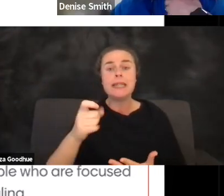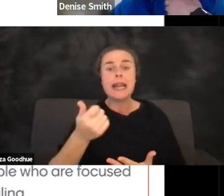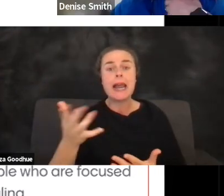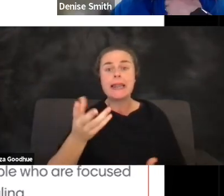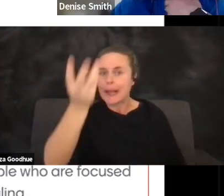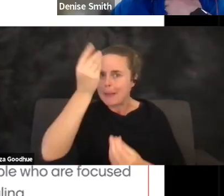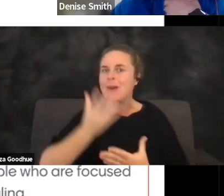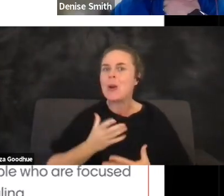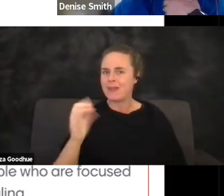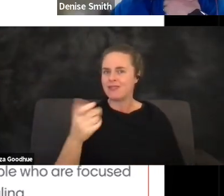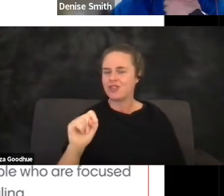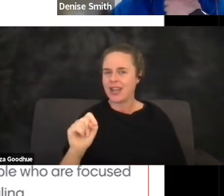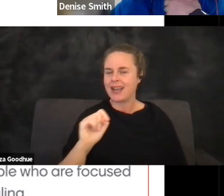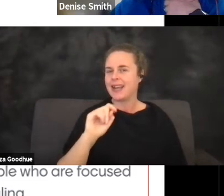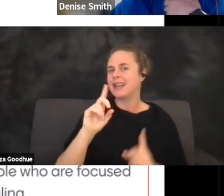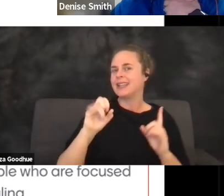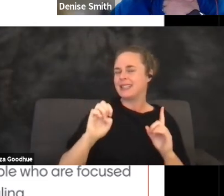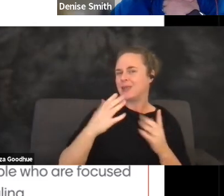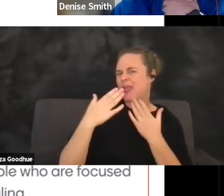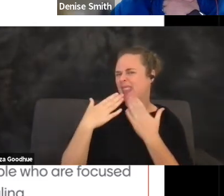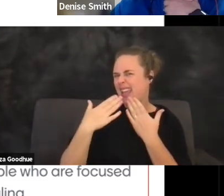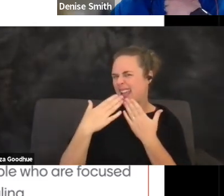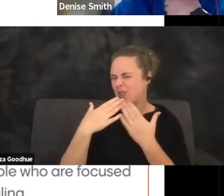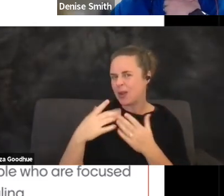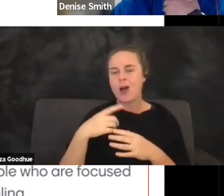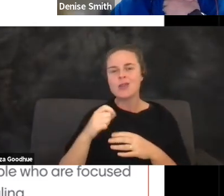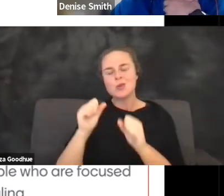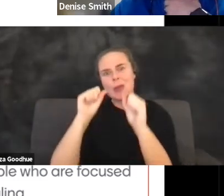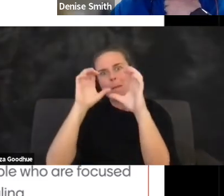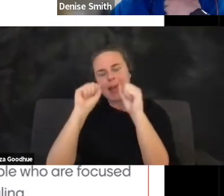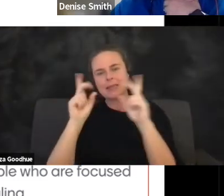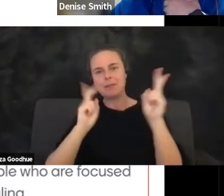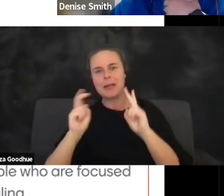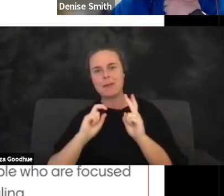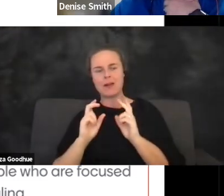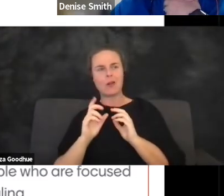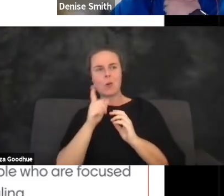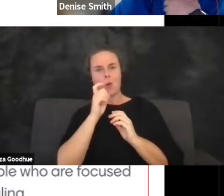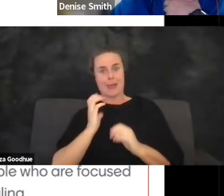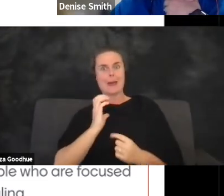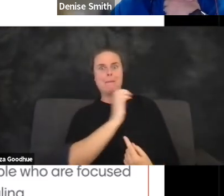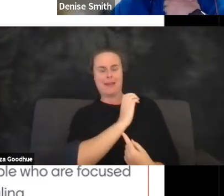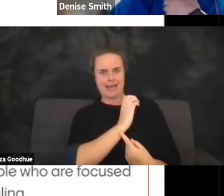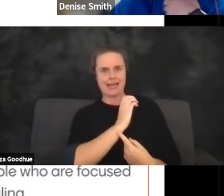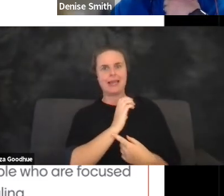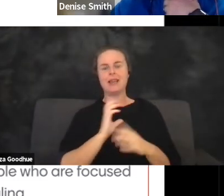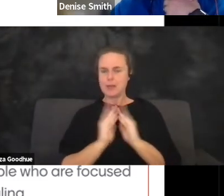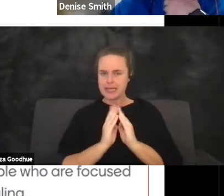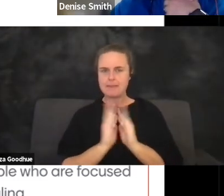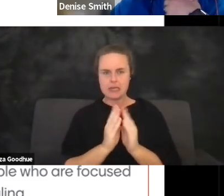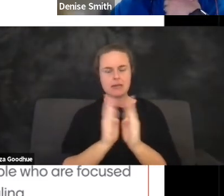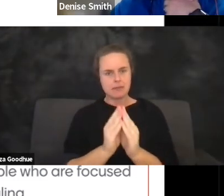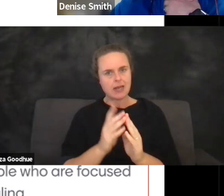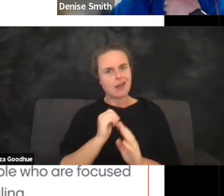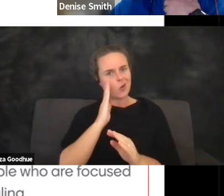as always. Oh, and thanks to the amazing committee of people that continue to meet and move the Learning Collaborative forward. It is a